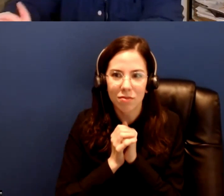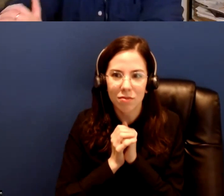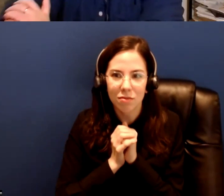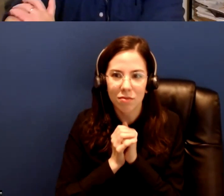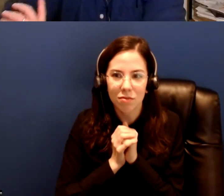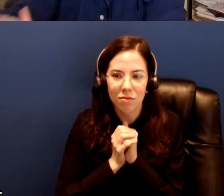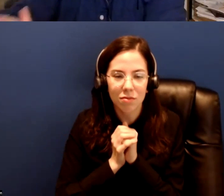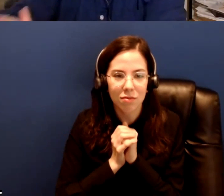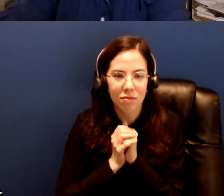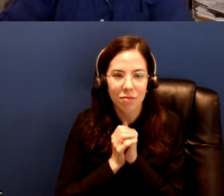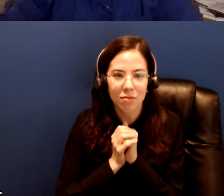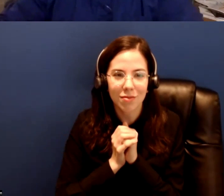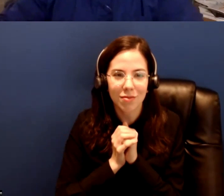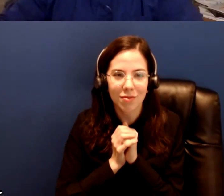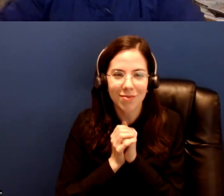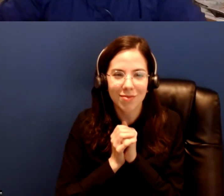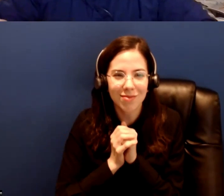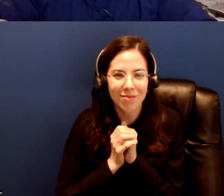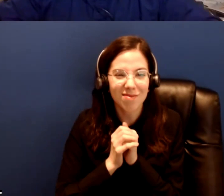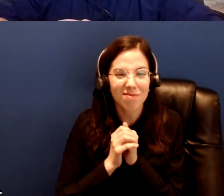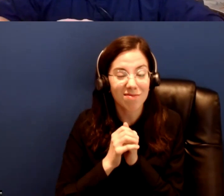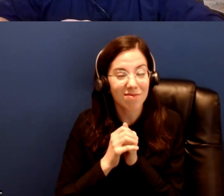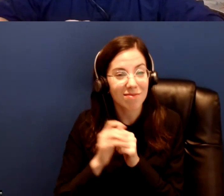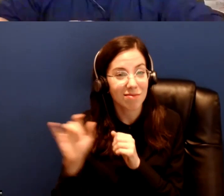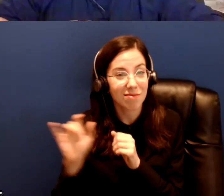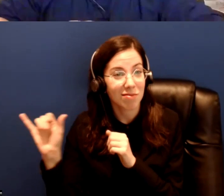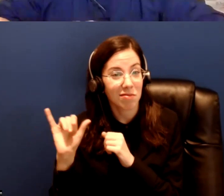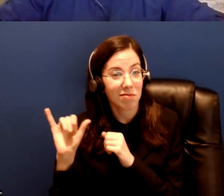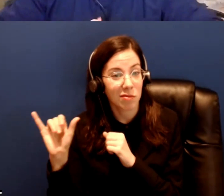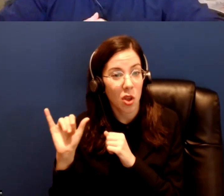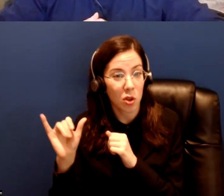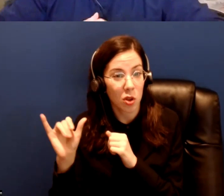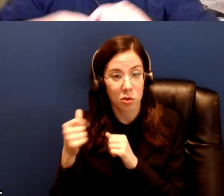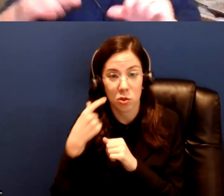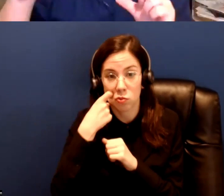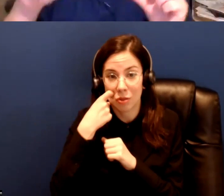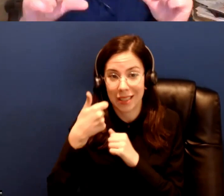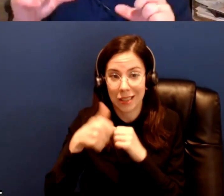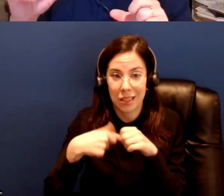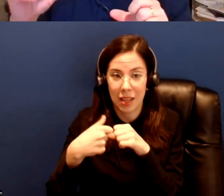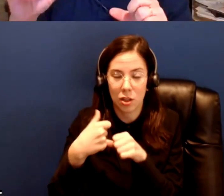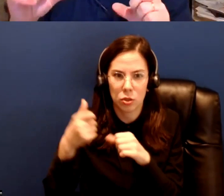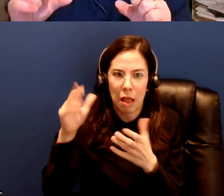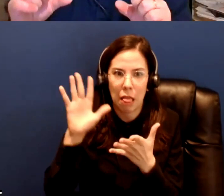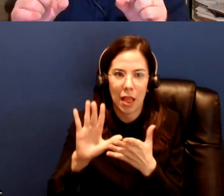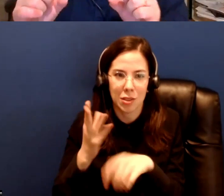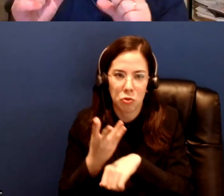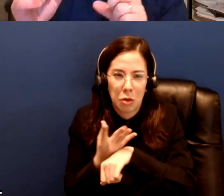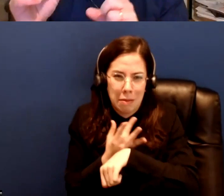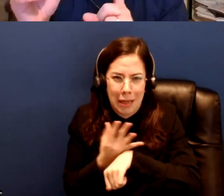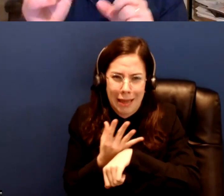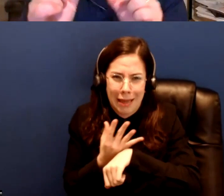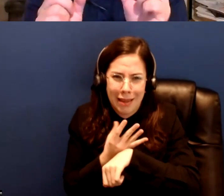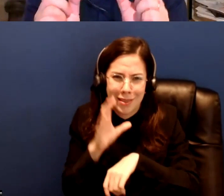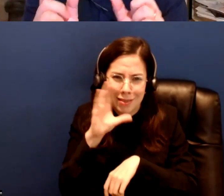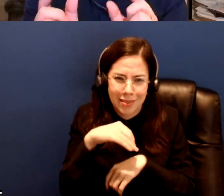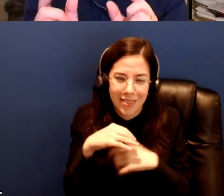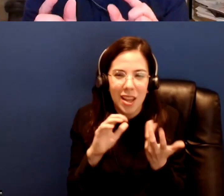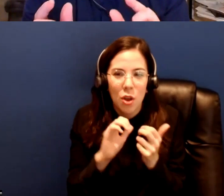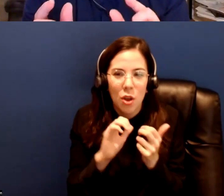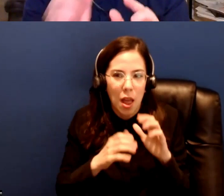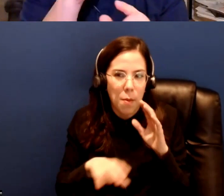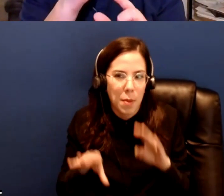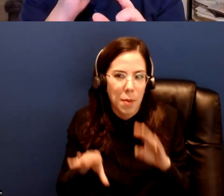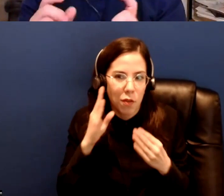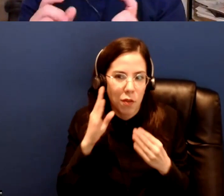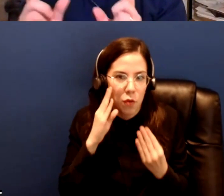they have gotten less creepy, I'll say, over the past 10 years in terms of like the level of behavioral information that you can